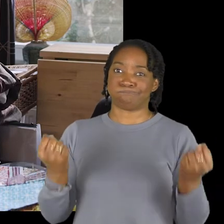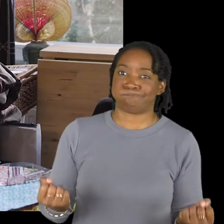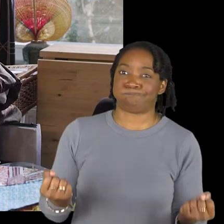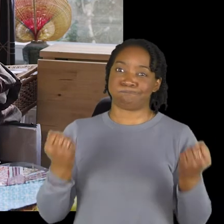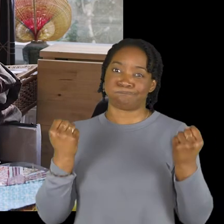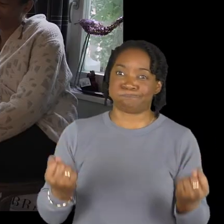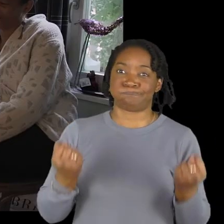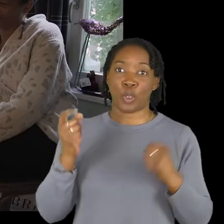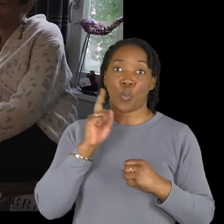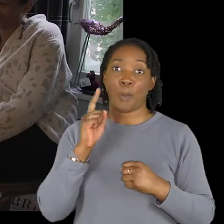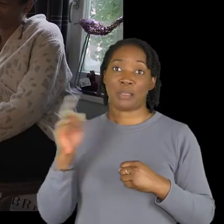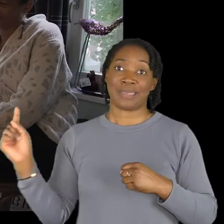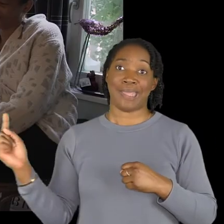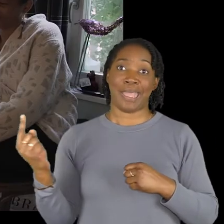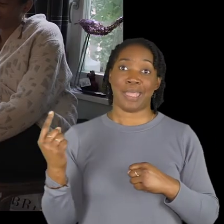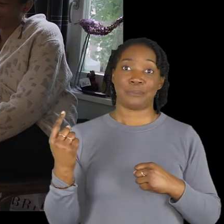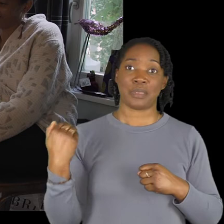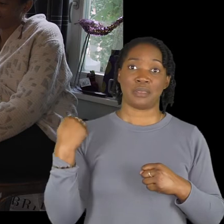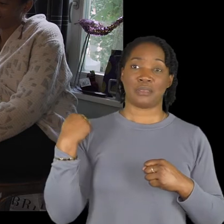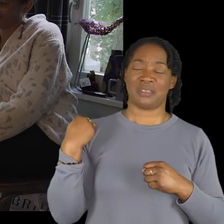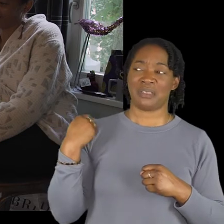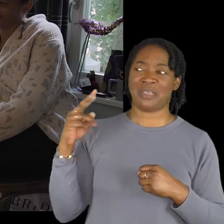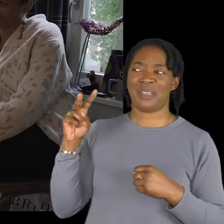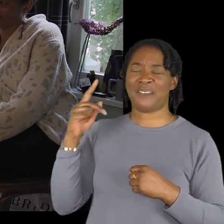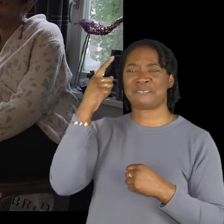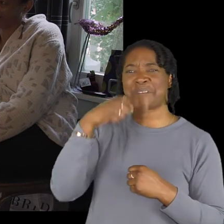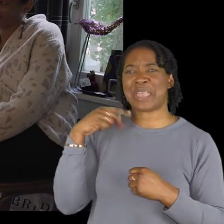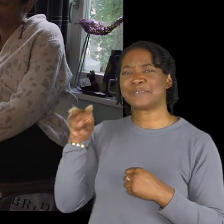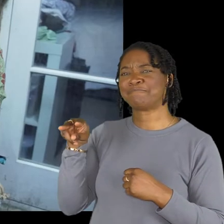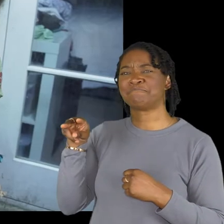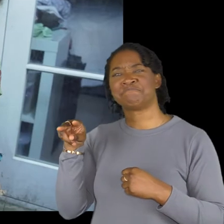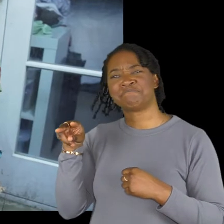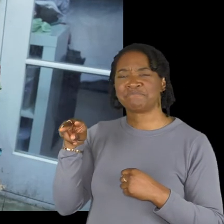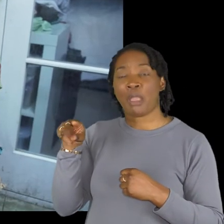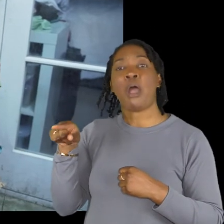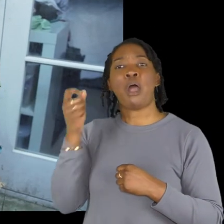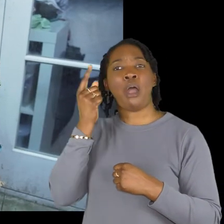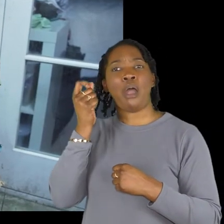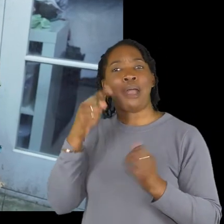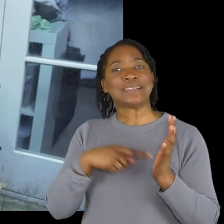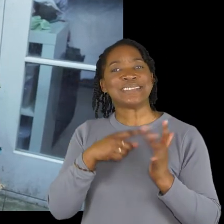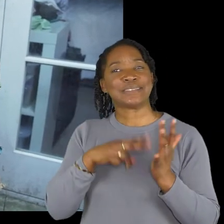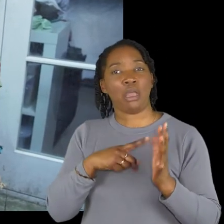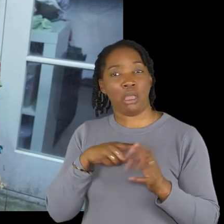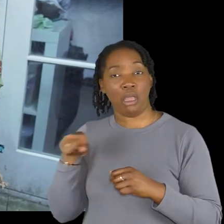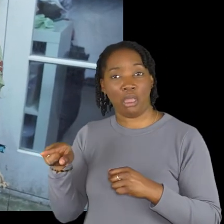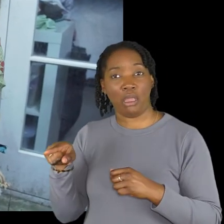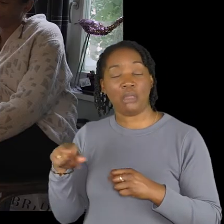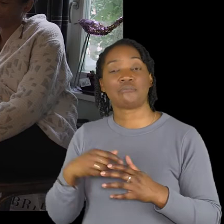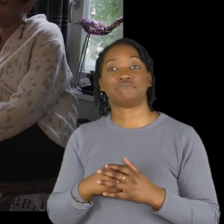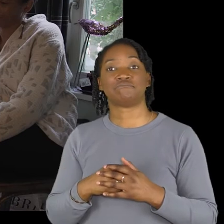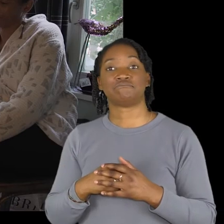iron, and this woman came up to me. I vaguely recognized her, and it was Gina.